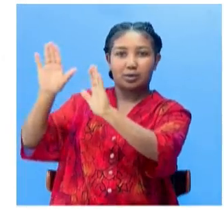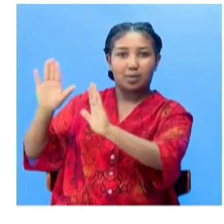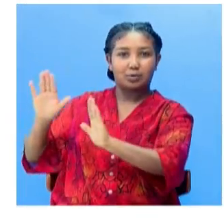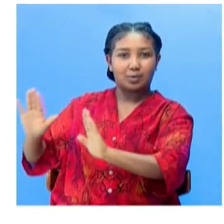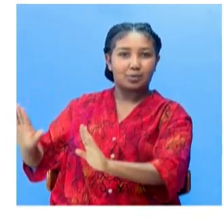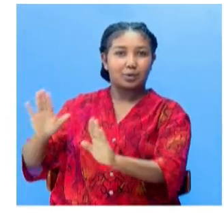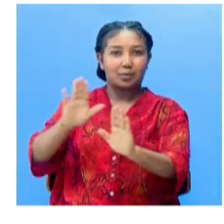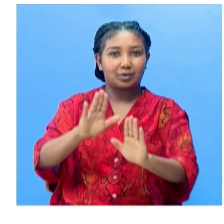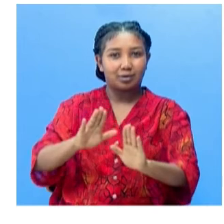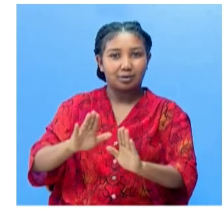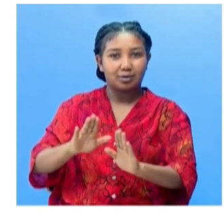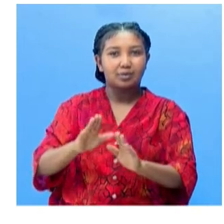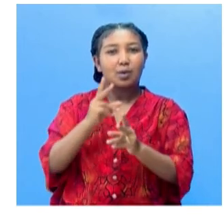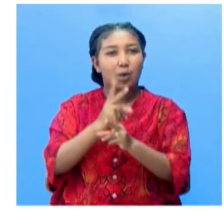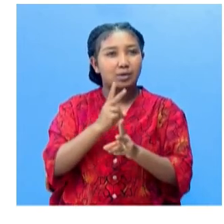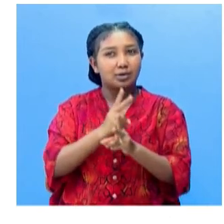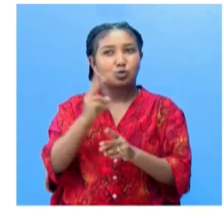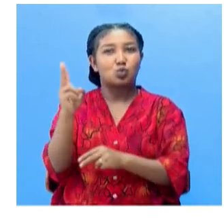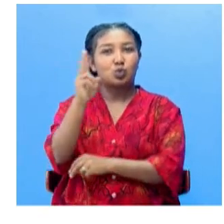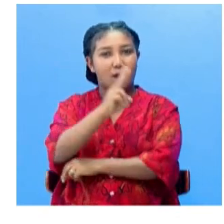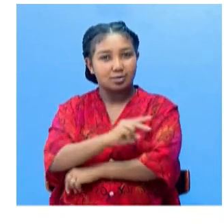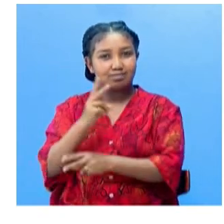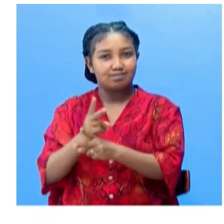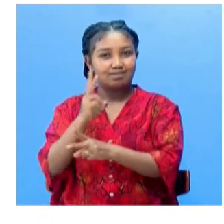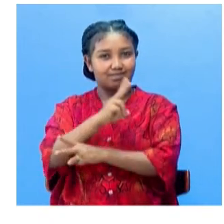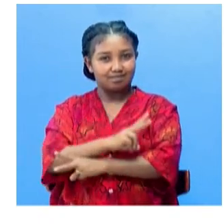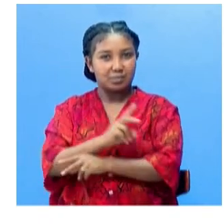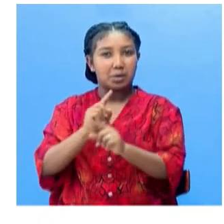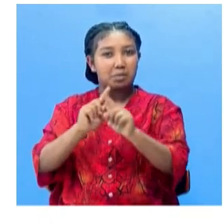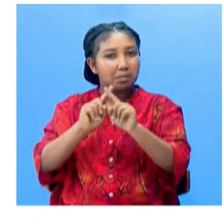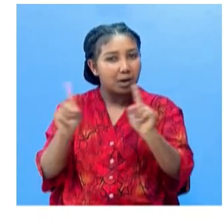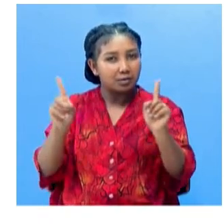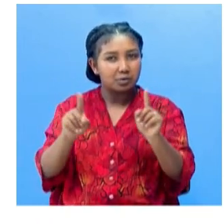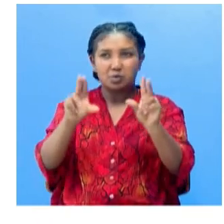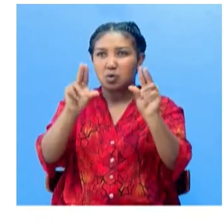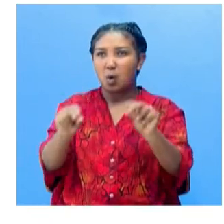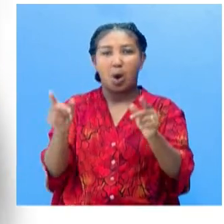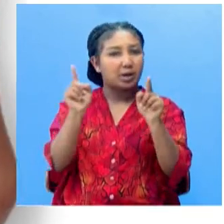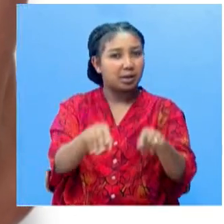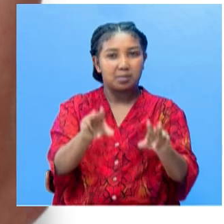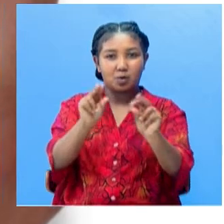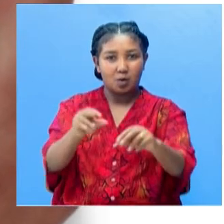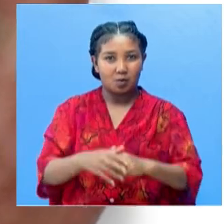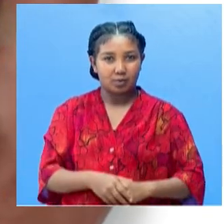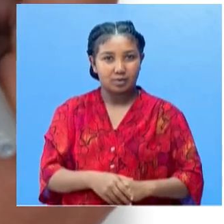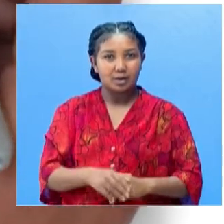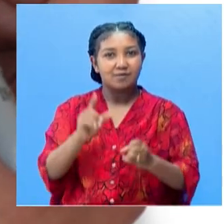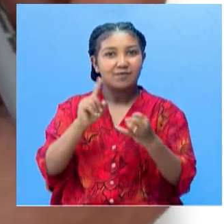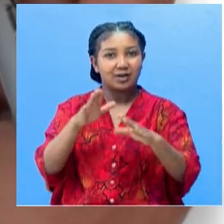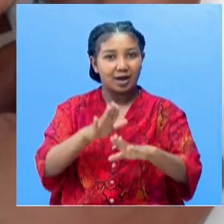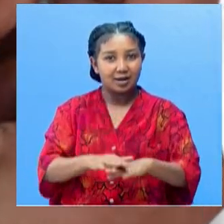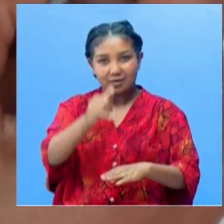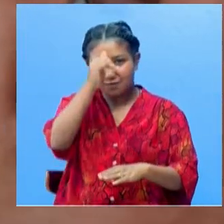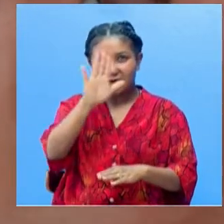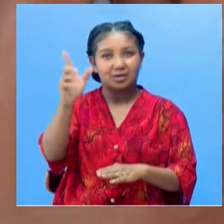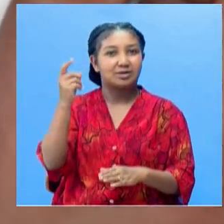gate. They waited for 2 days, but no one came. Finally, her